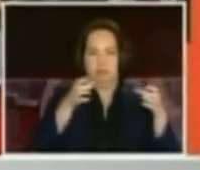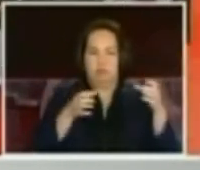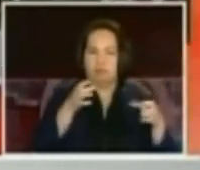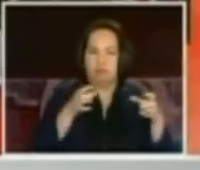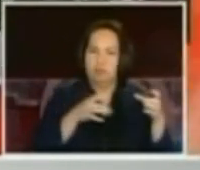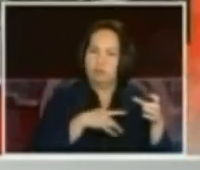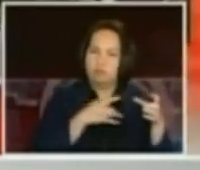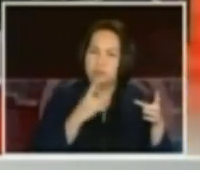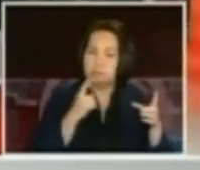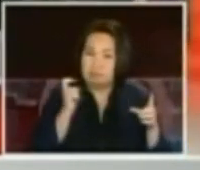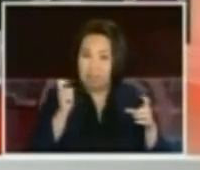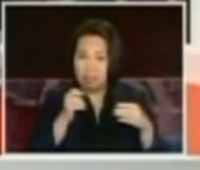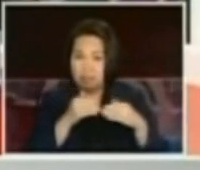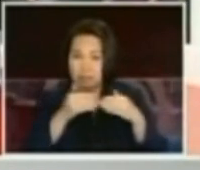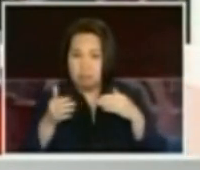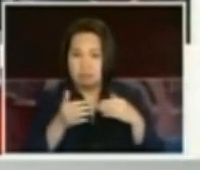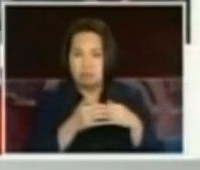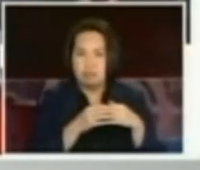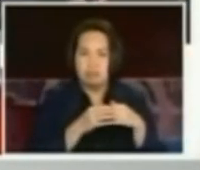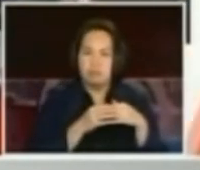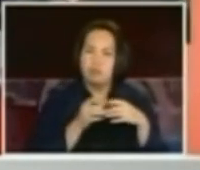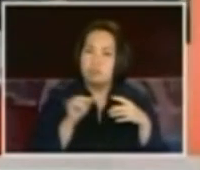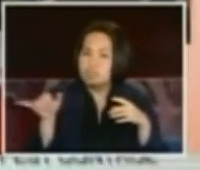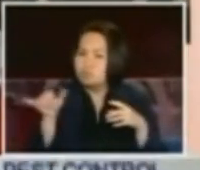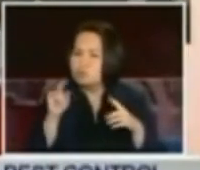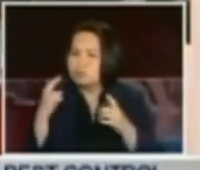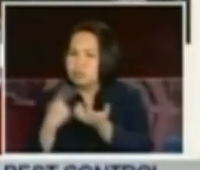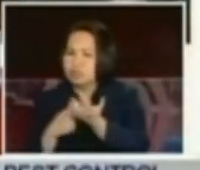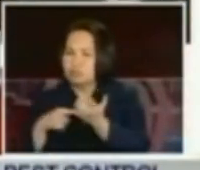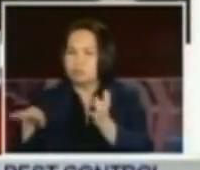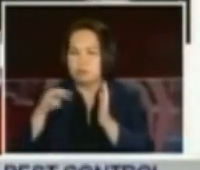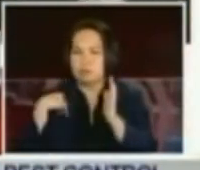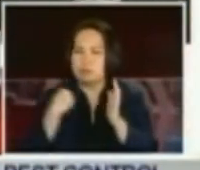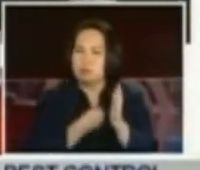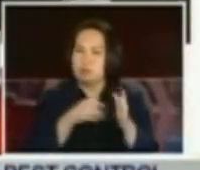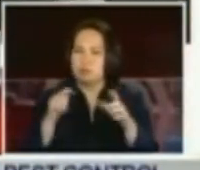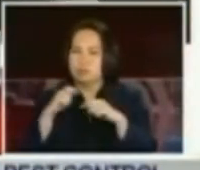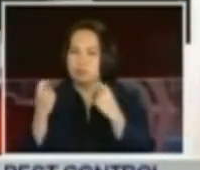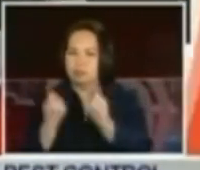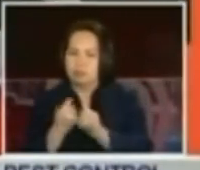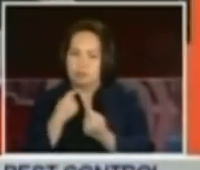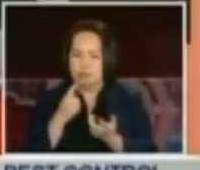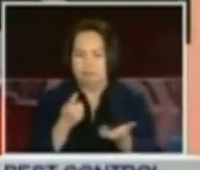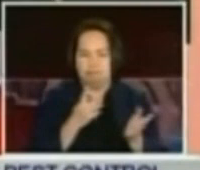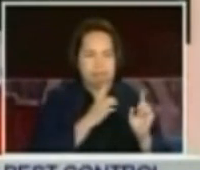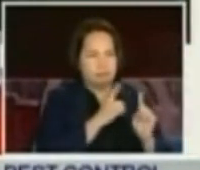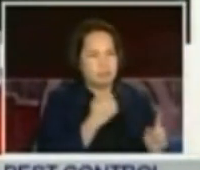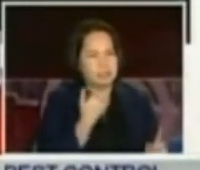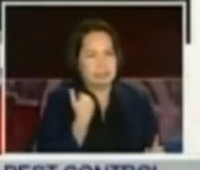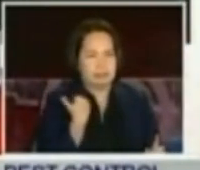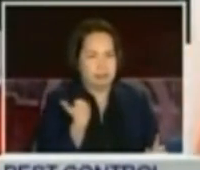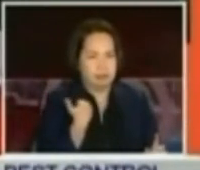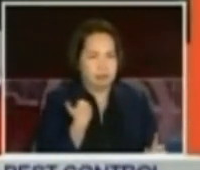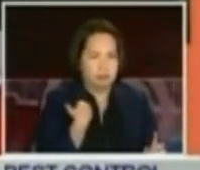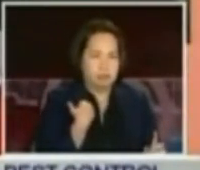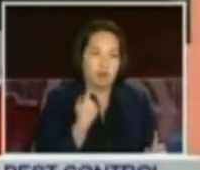defense team members have discussed? No, Tony, there's really no formal discussion as to what